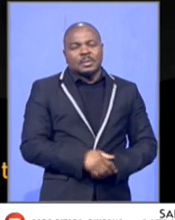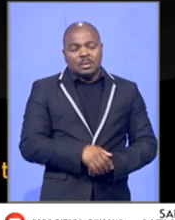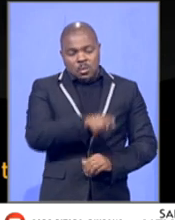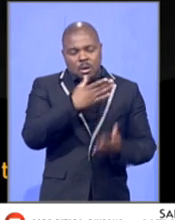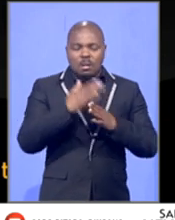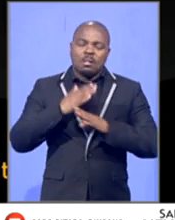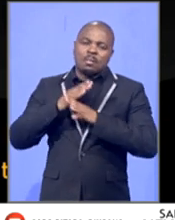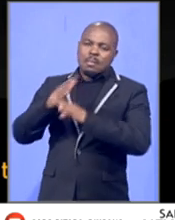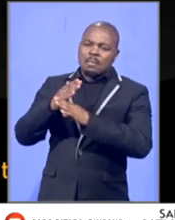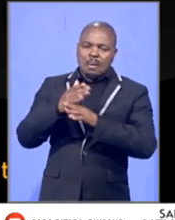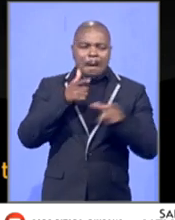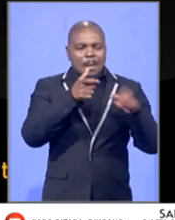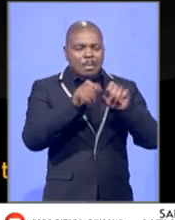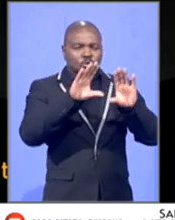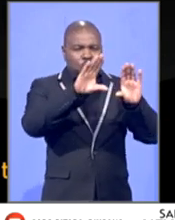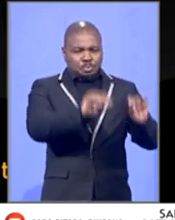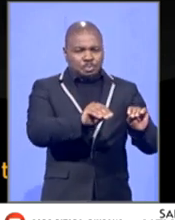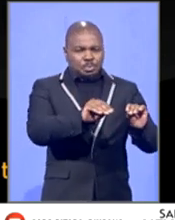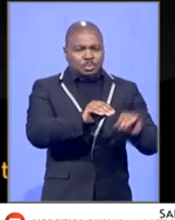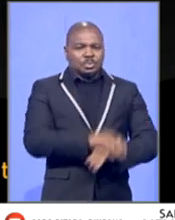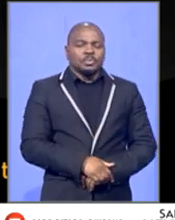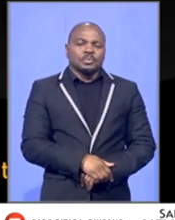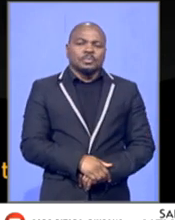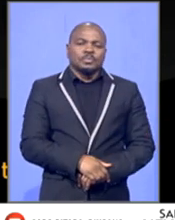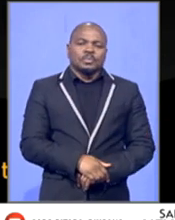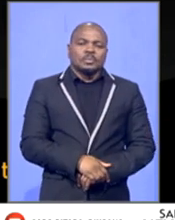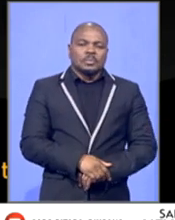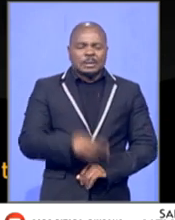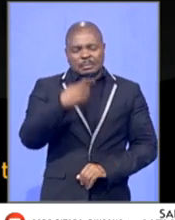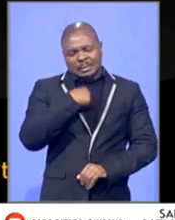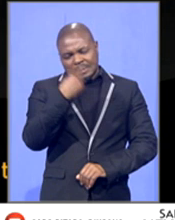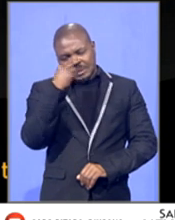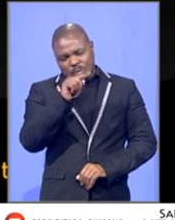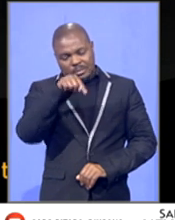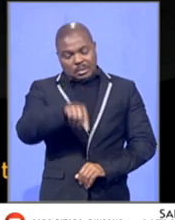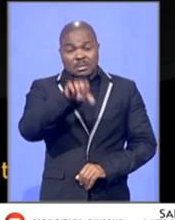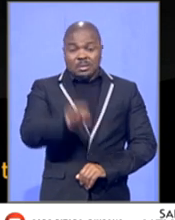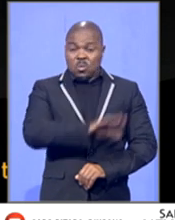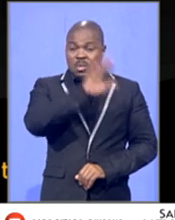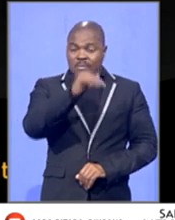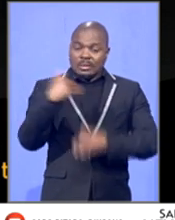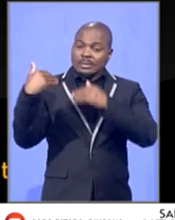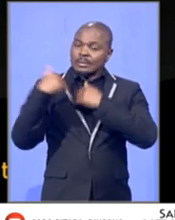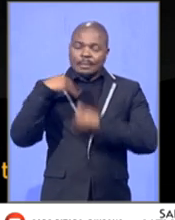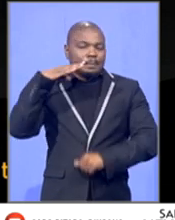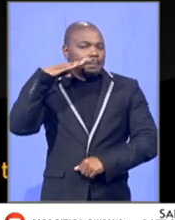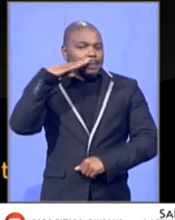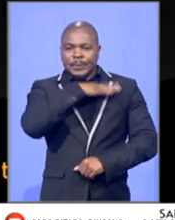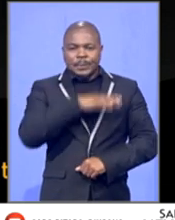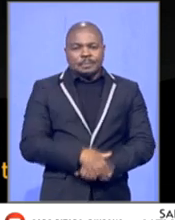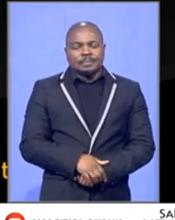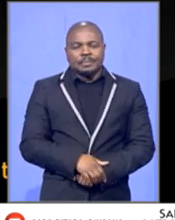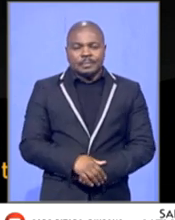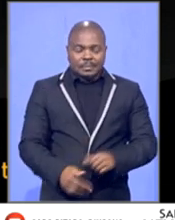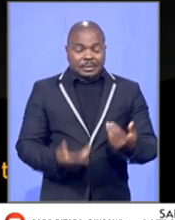thibela dipolalo tsena tse re di bonang tse kanakana tse setlhong. Nna ke bona naga ya rona re sa bolokega mo nageng ya rona,